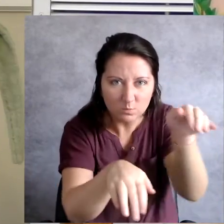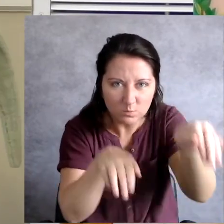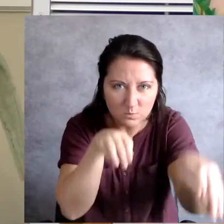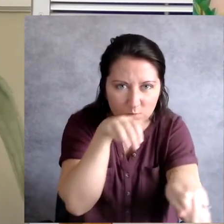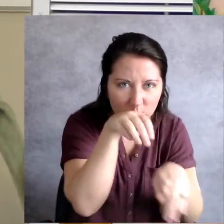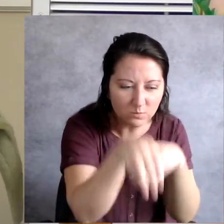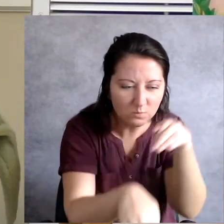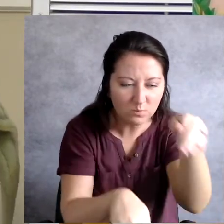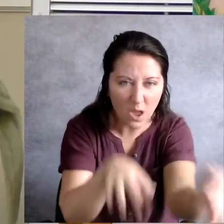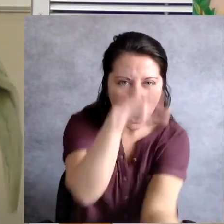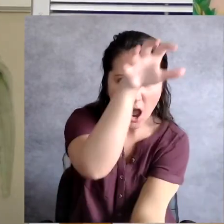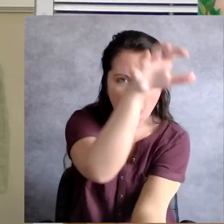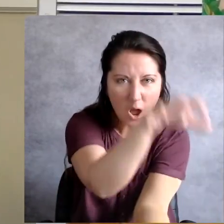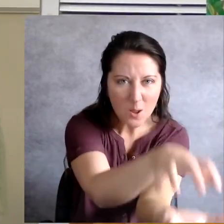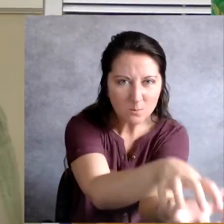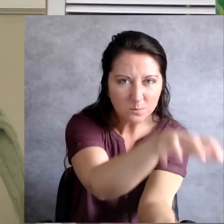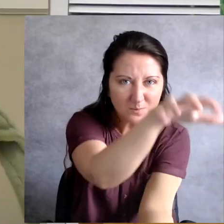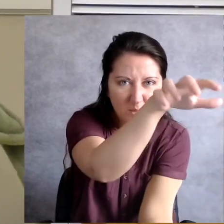Along comes Mr. Crocodile,